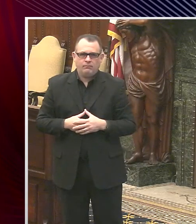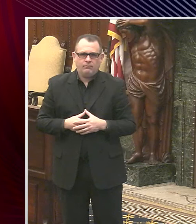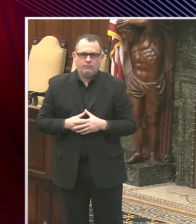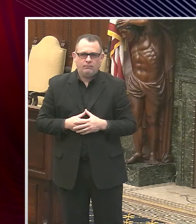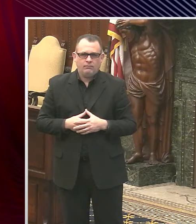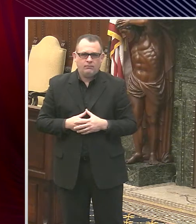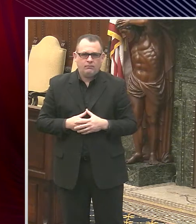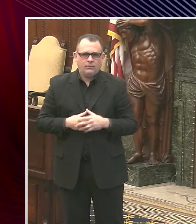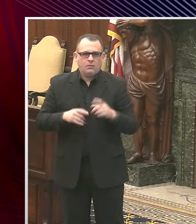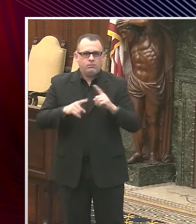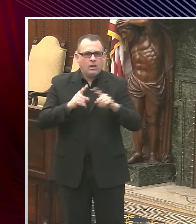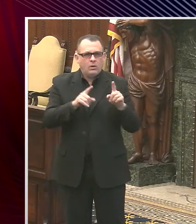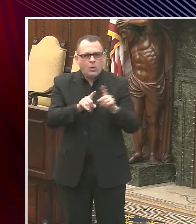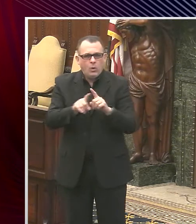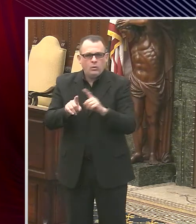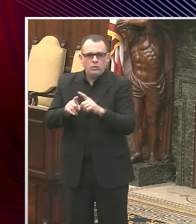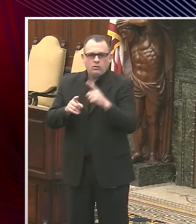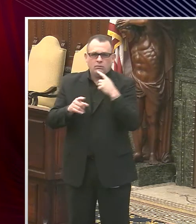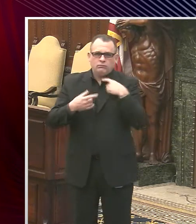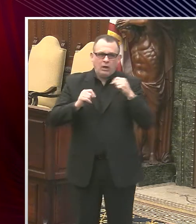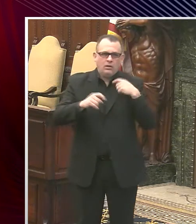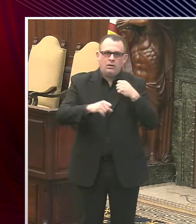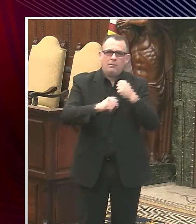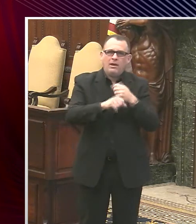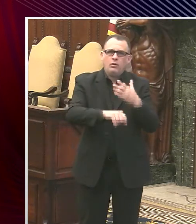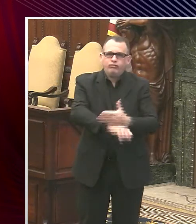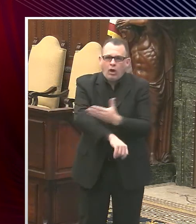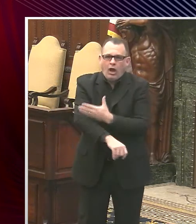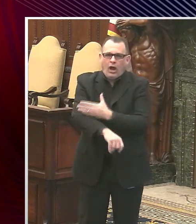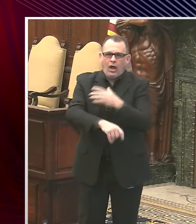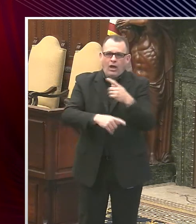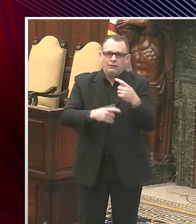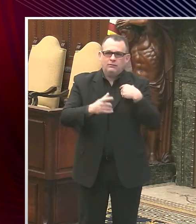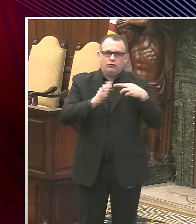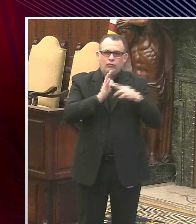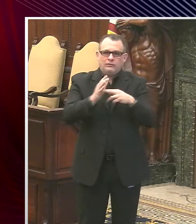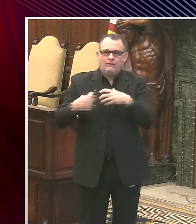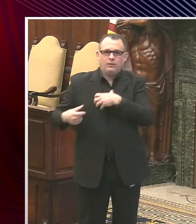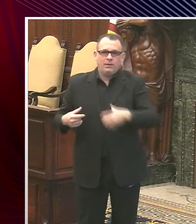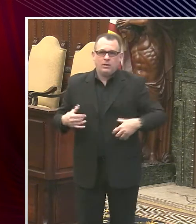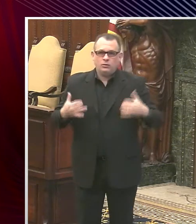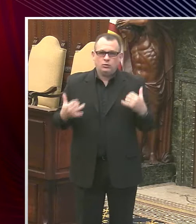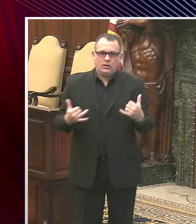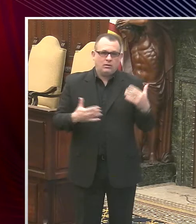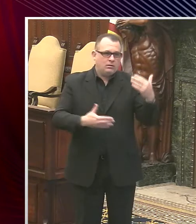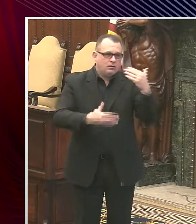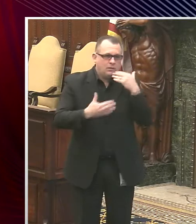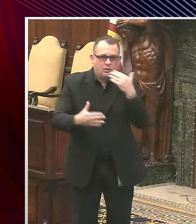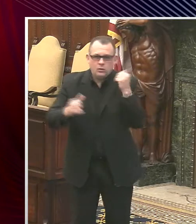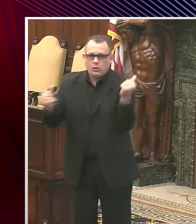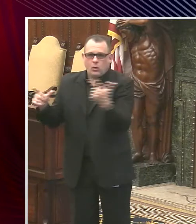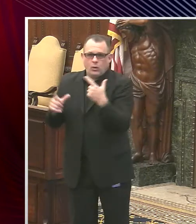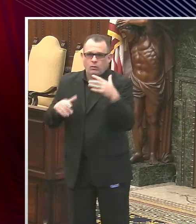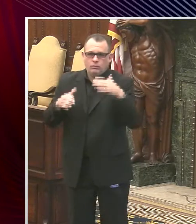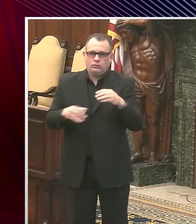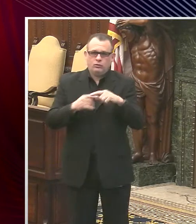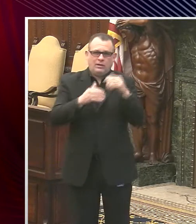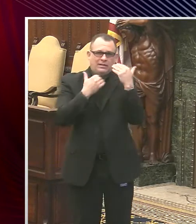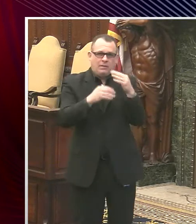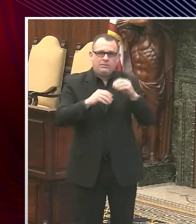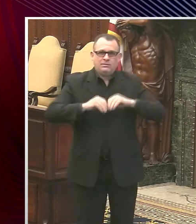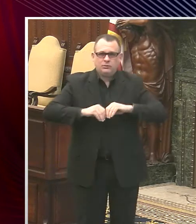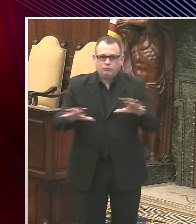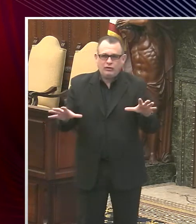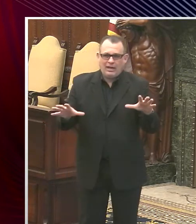fronts. On behalf of Mayor Kenny, I want to thank every Philadelphian who've done their part to limit the spread of the virus and keep each